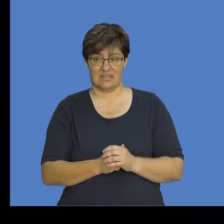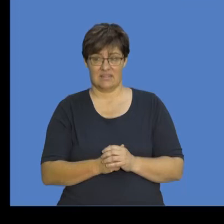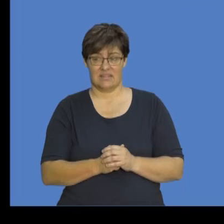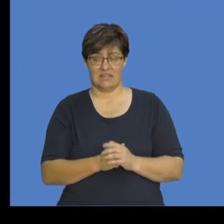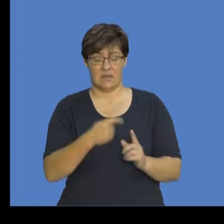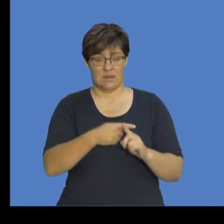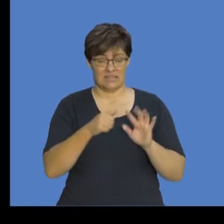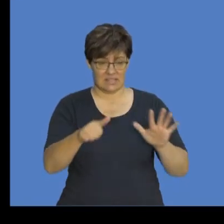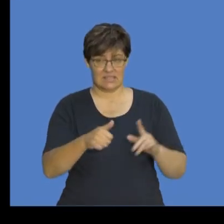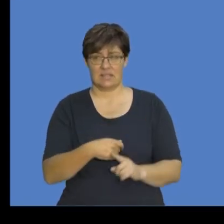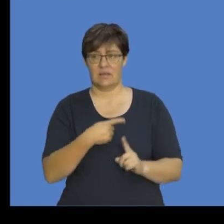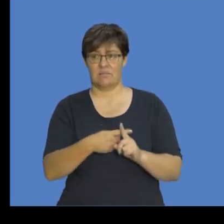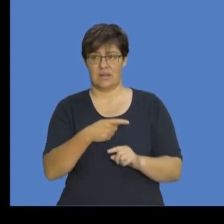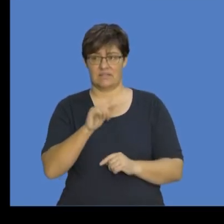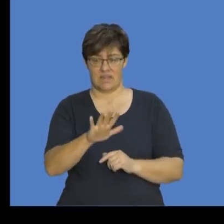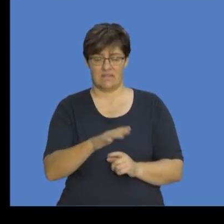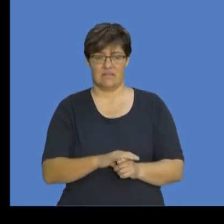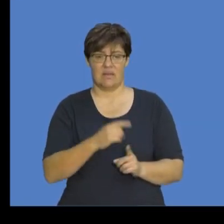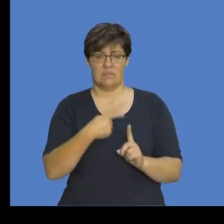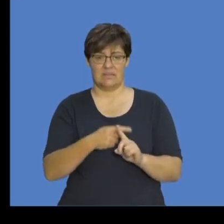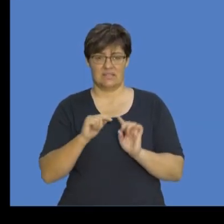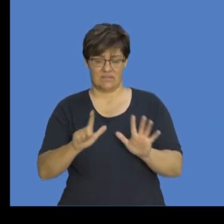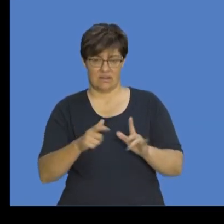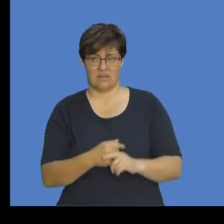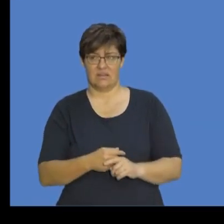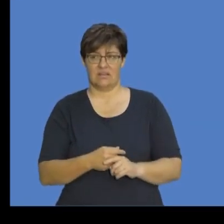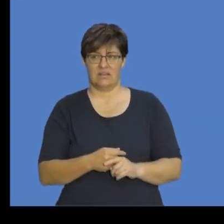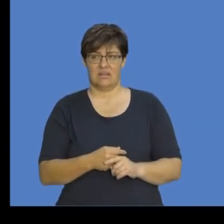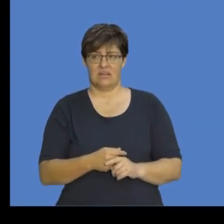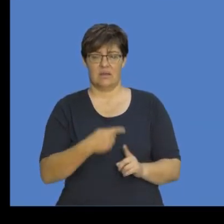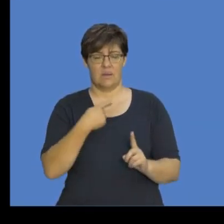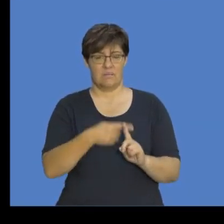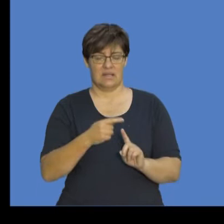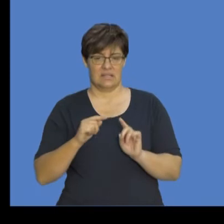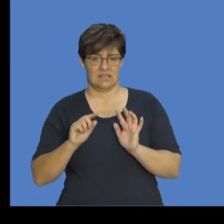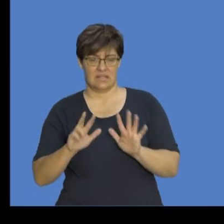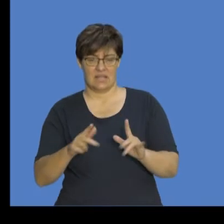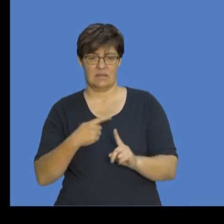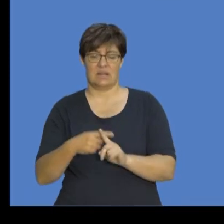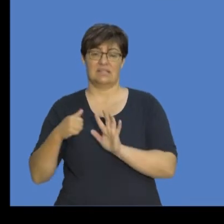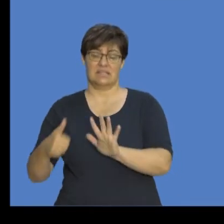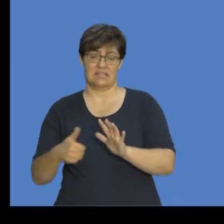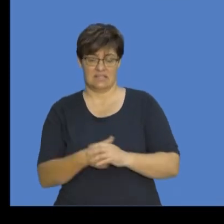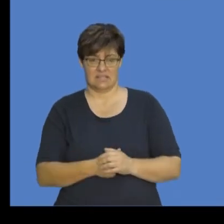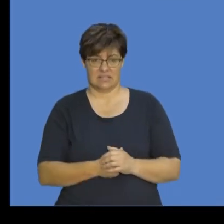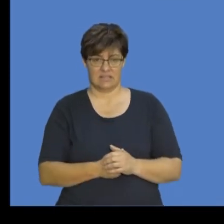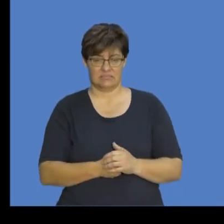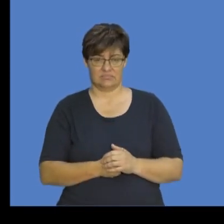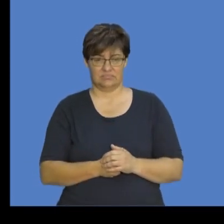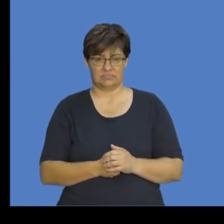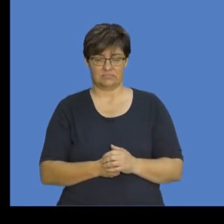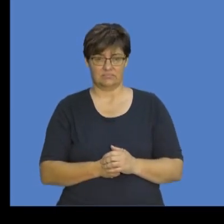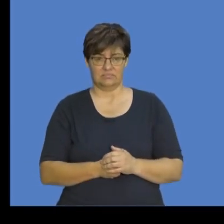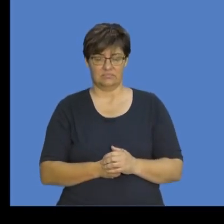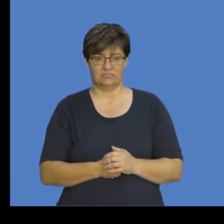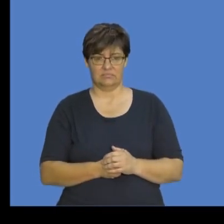plus 7 plus 6 plus 5 plus 7. He sold 7 cars, 8 cars, and